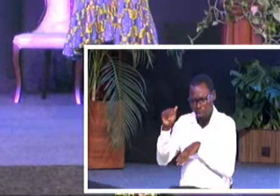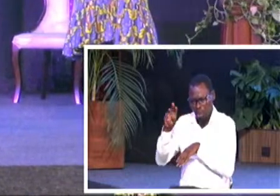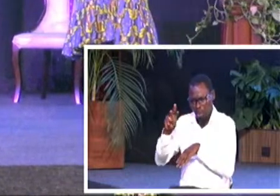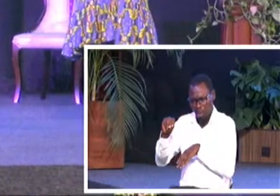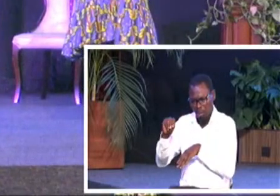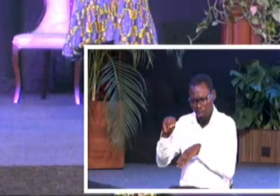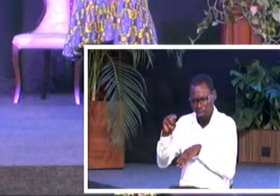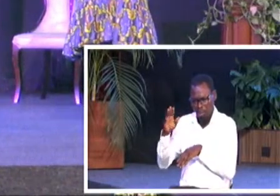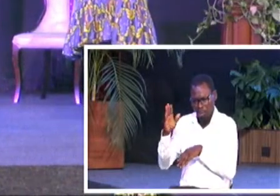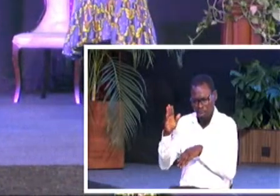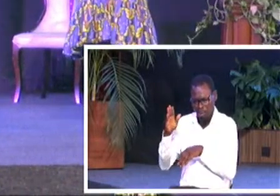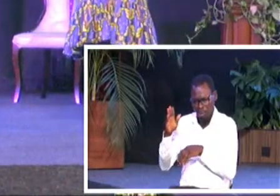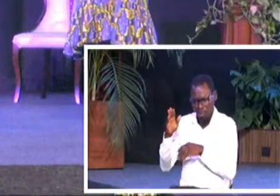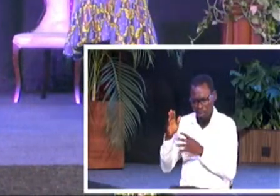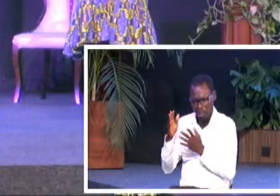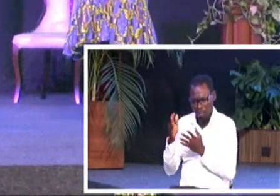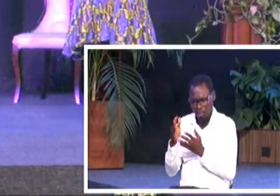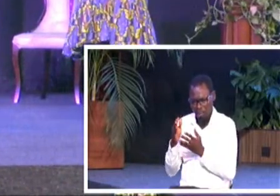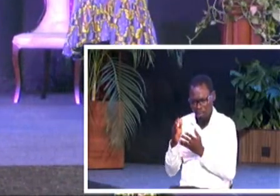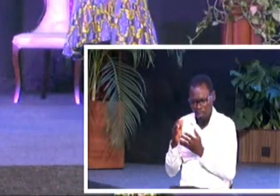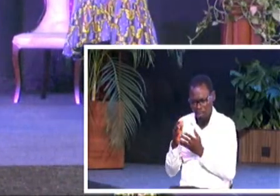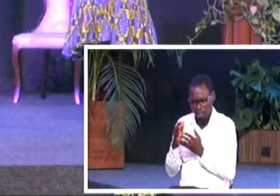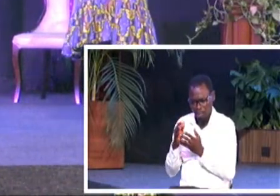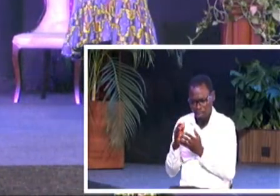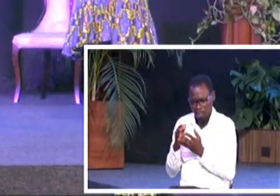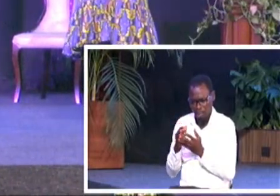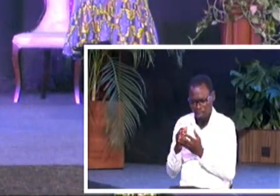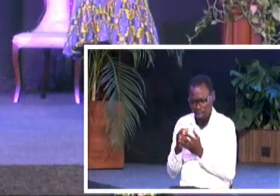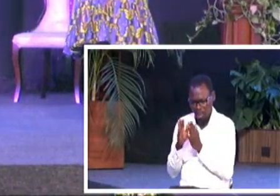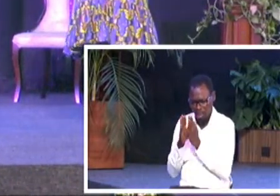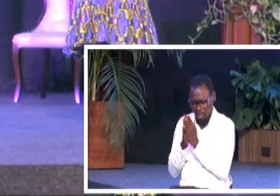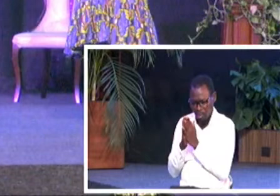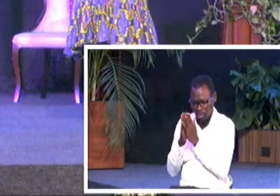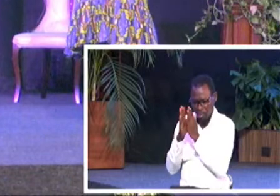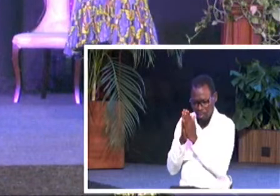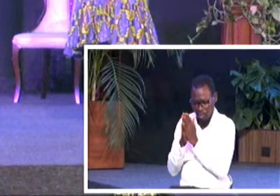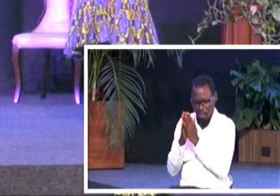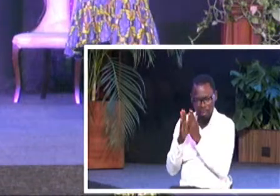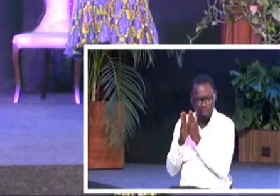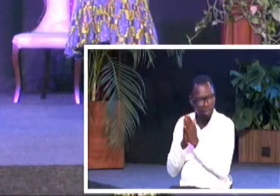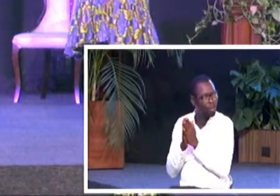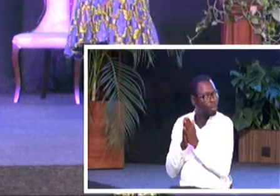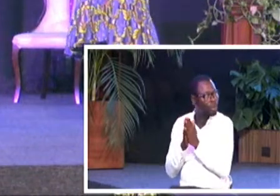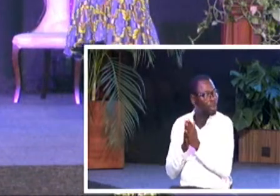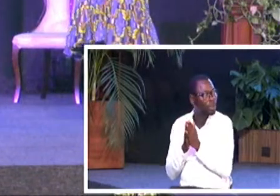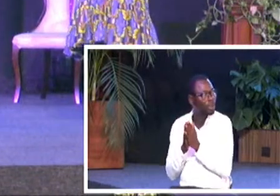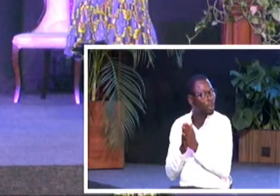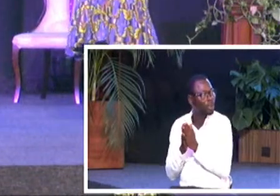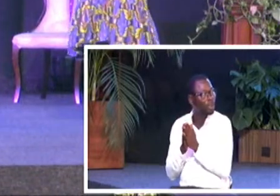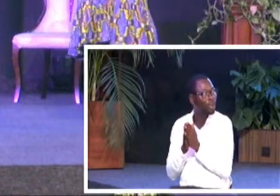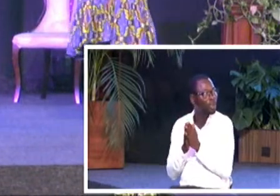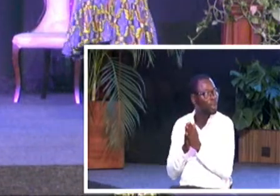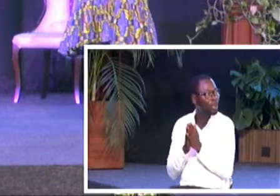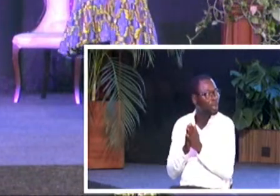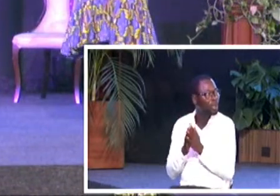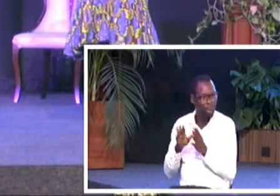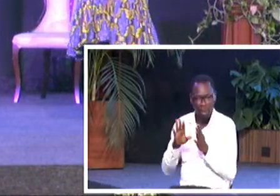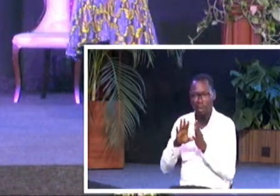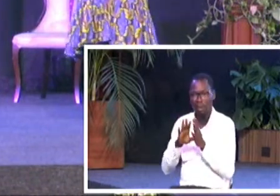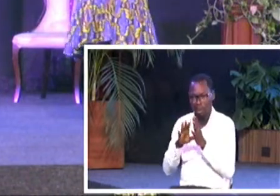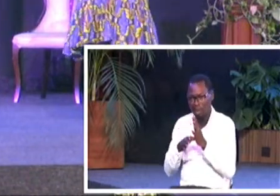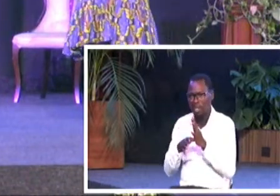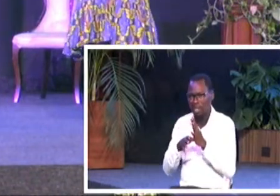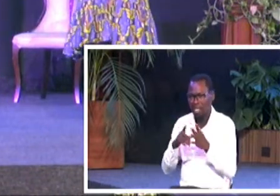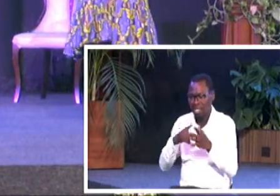I remember because I keep a diary or a notepad by my bed at all times. And that idea in the next year generated 40% of our